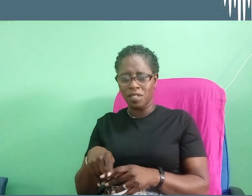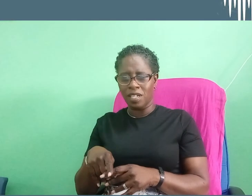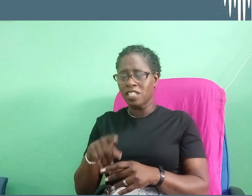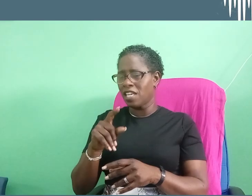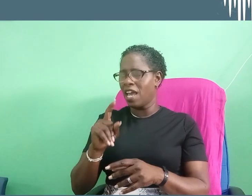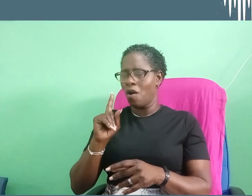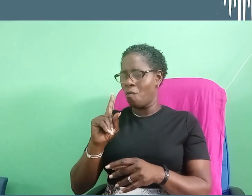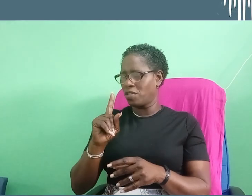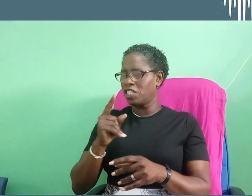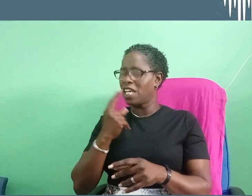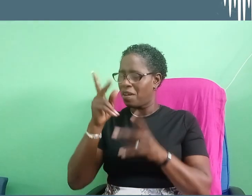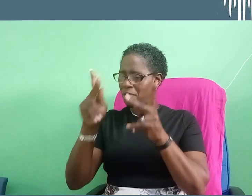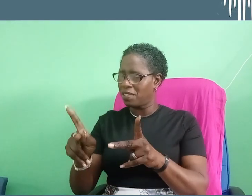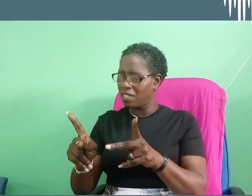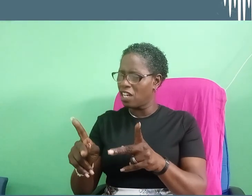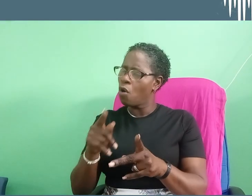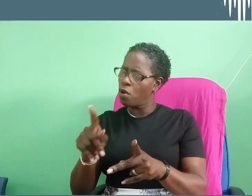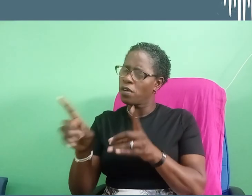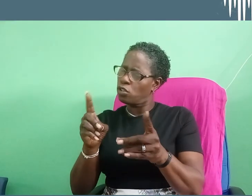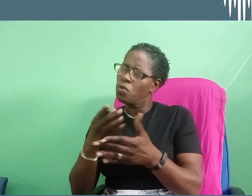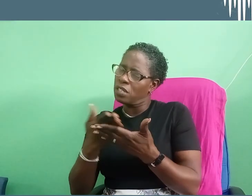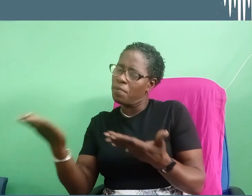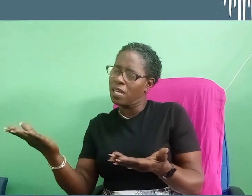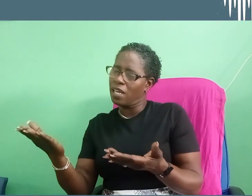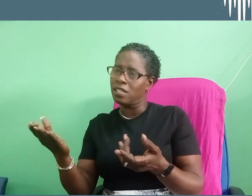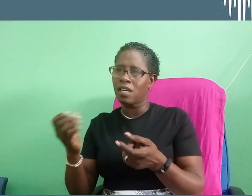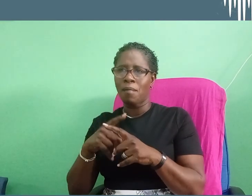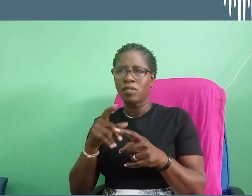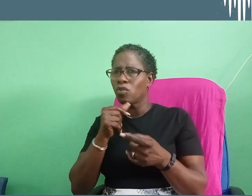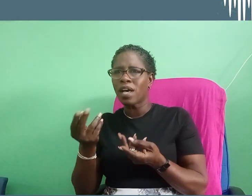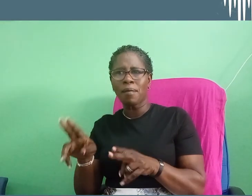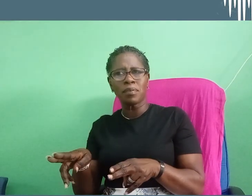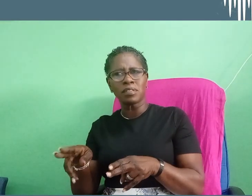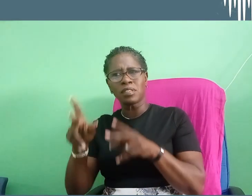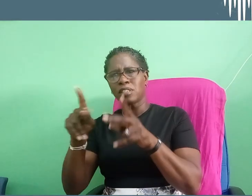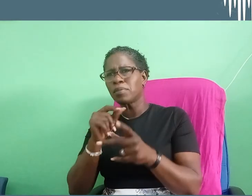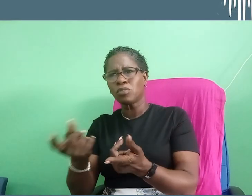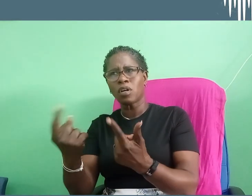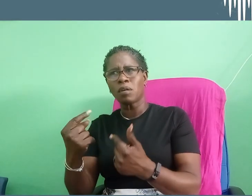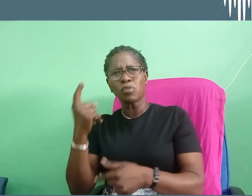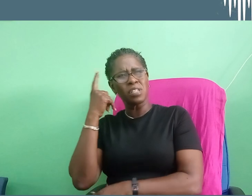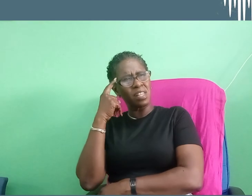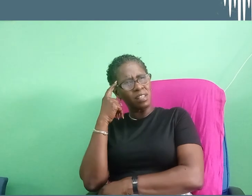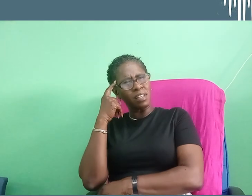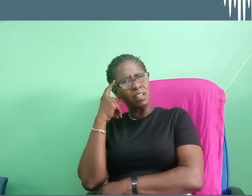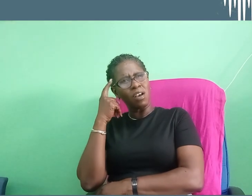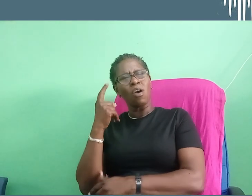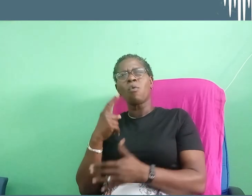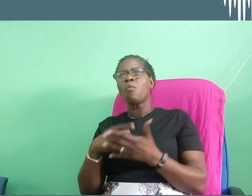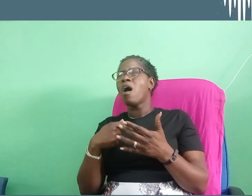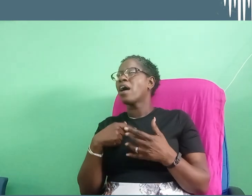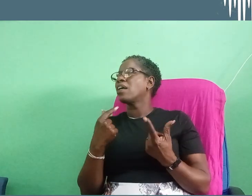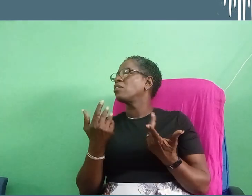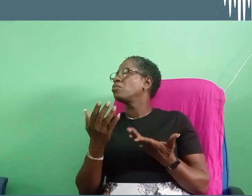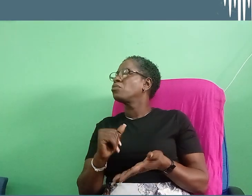we're going to do. Cool. And then it didn't happen. I wonder what I could do, what didn't work about that plan for